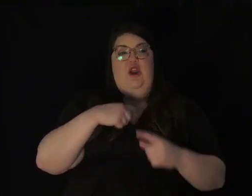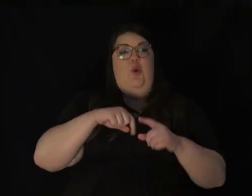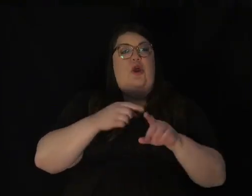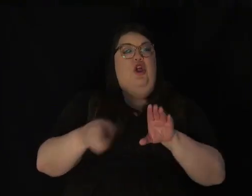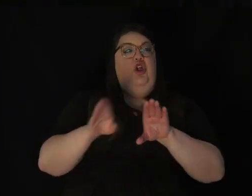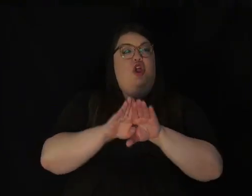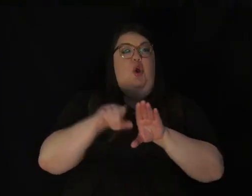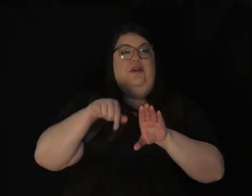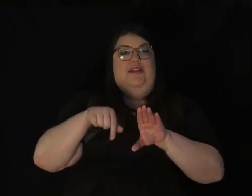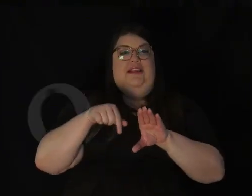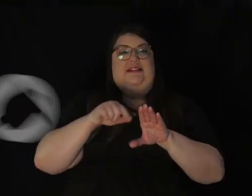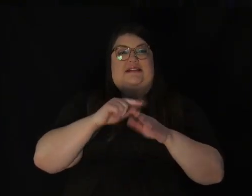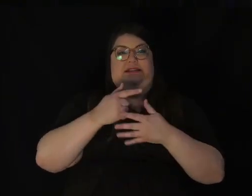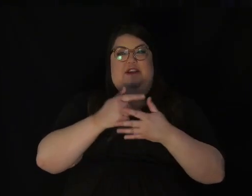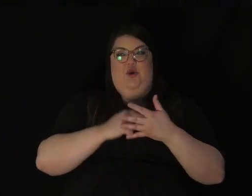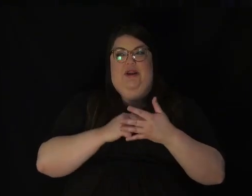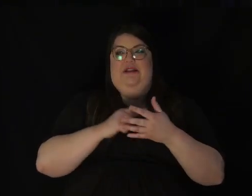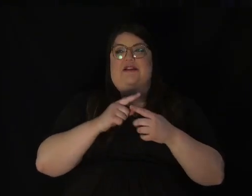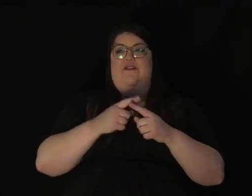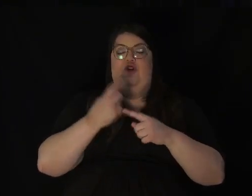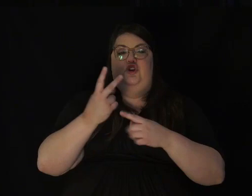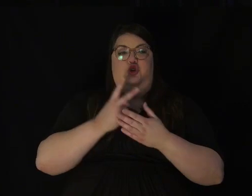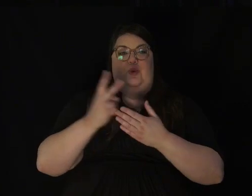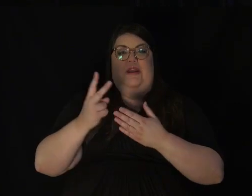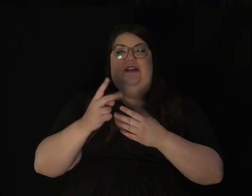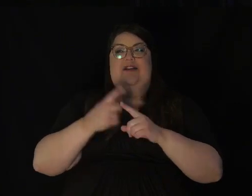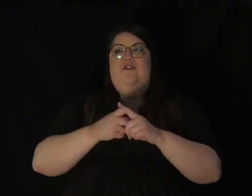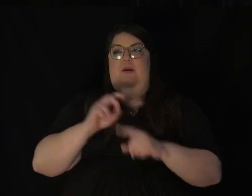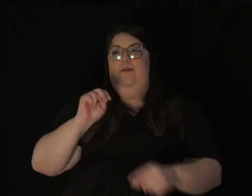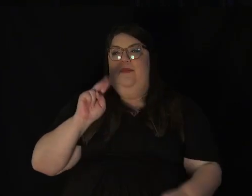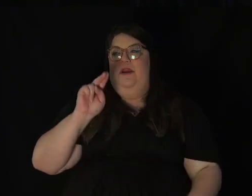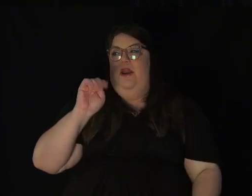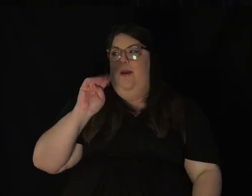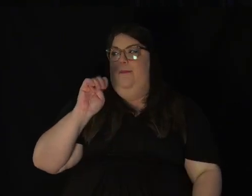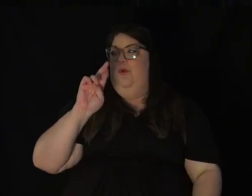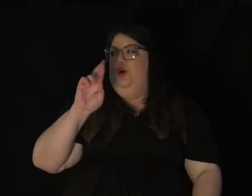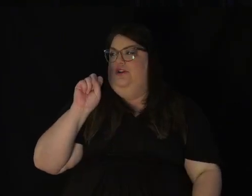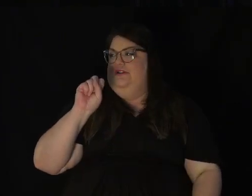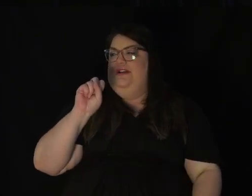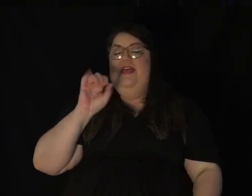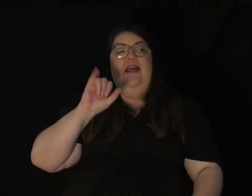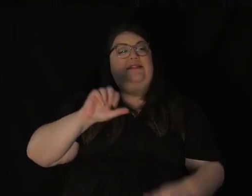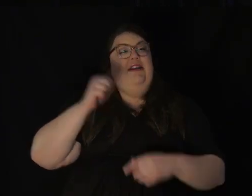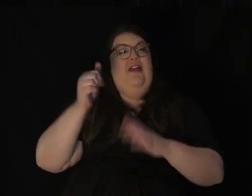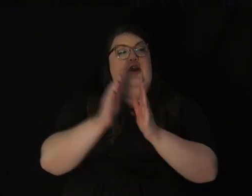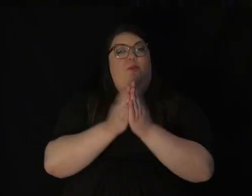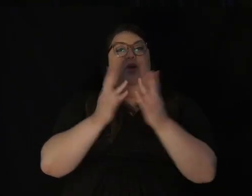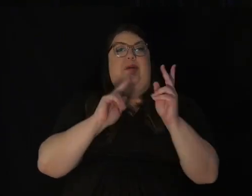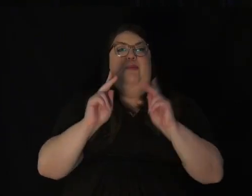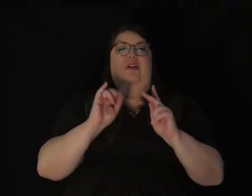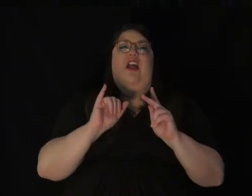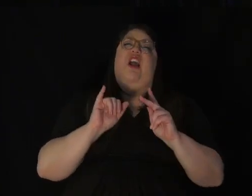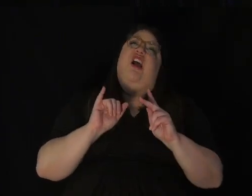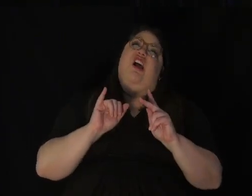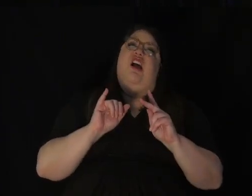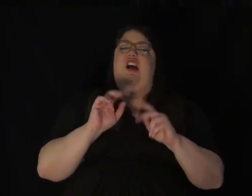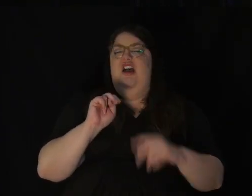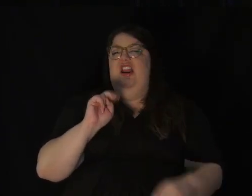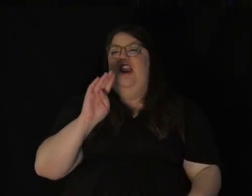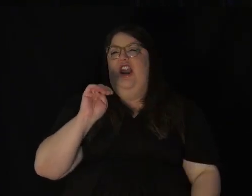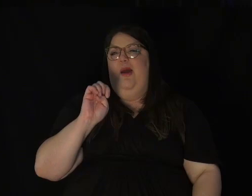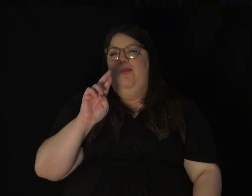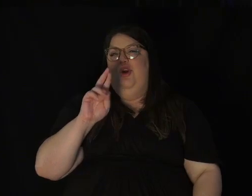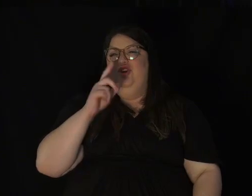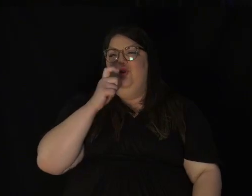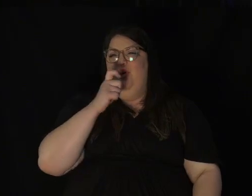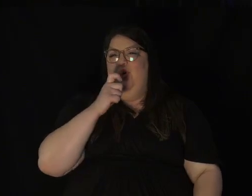next 2 weeks out of the book of Numbers. Now, Numbers is another book that people are like, Numbers, who